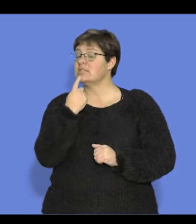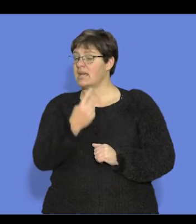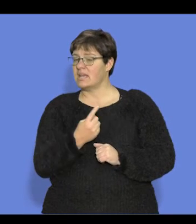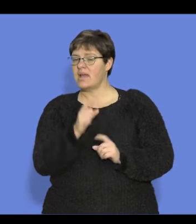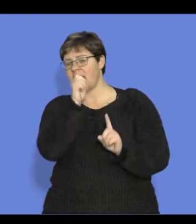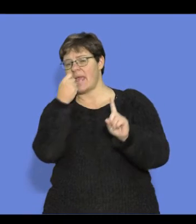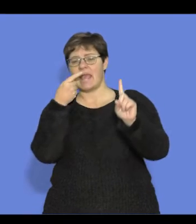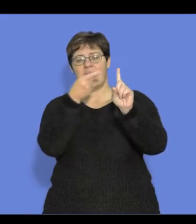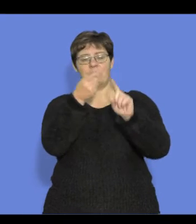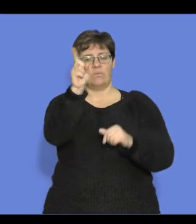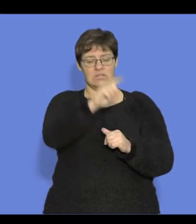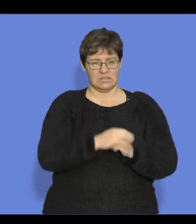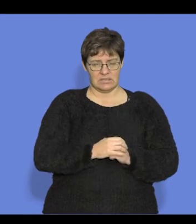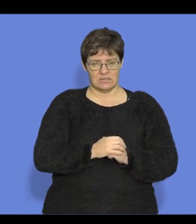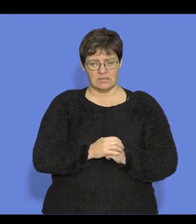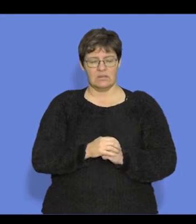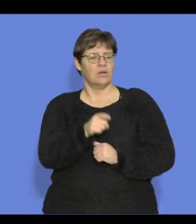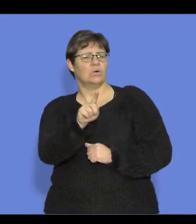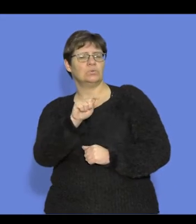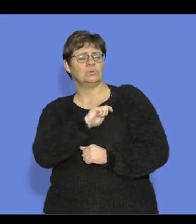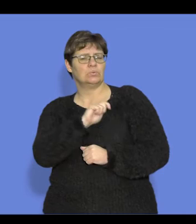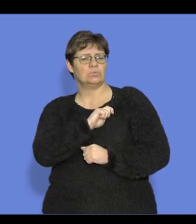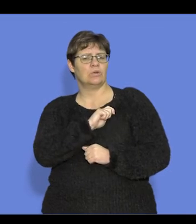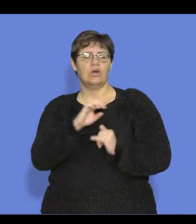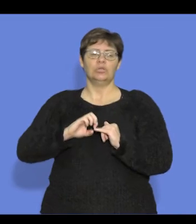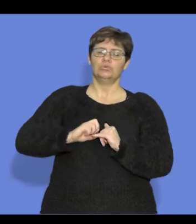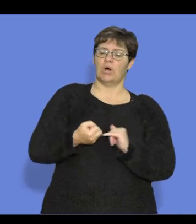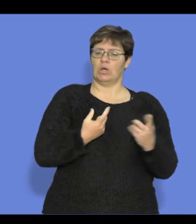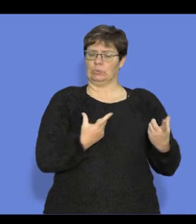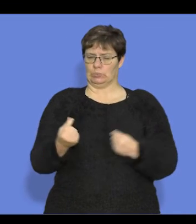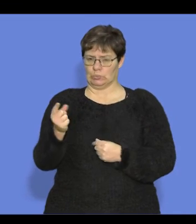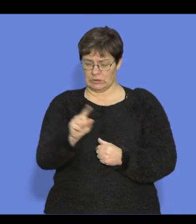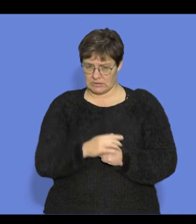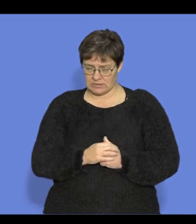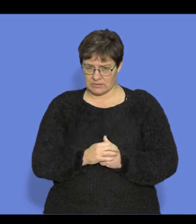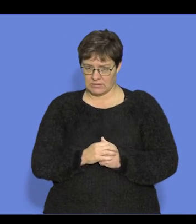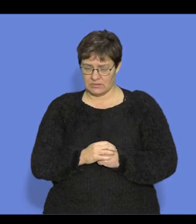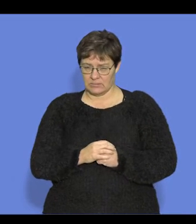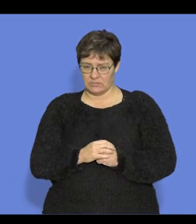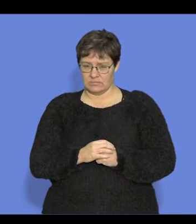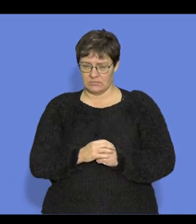their aim? What are they actually trying to do?